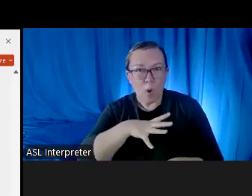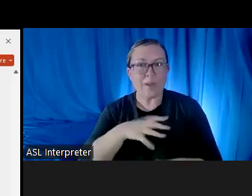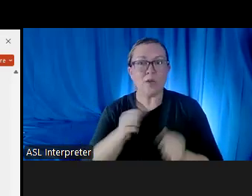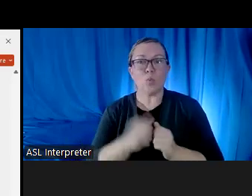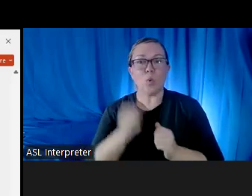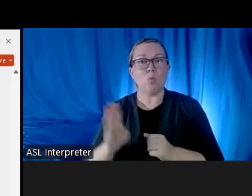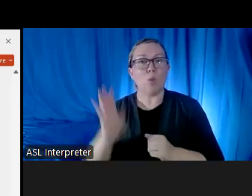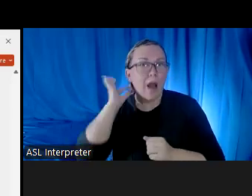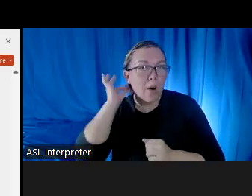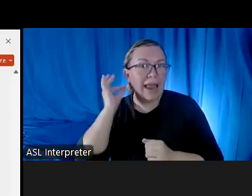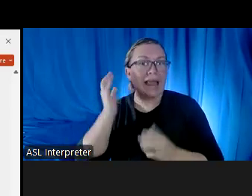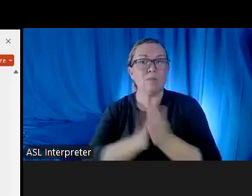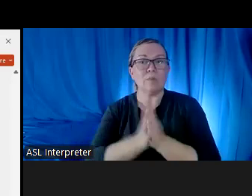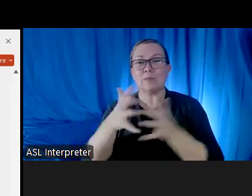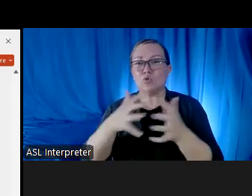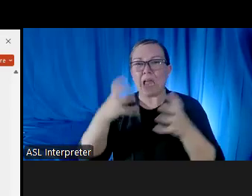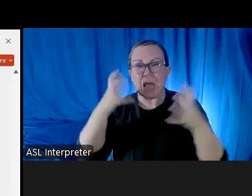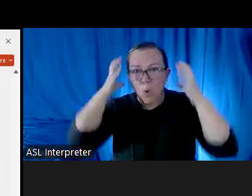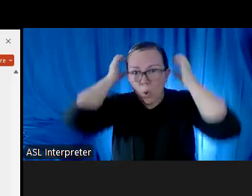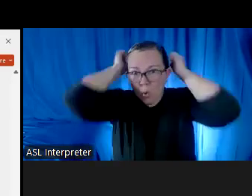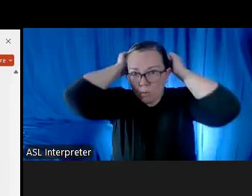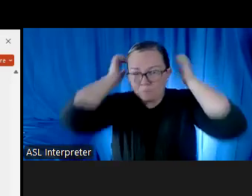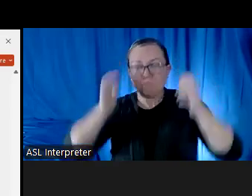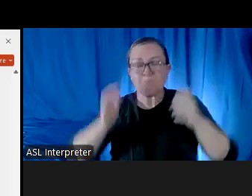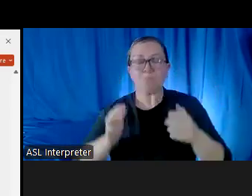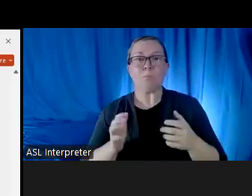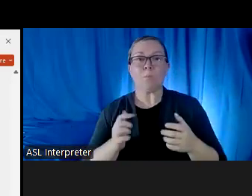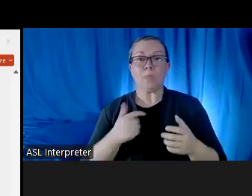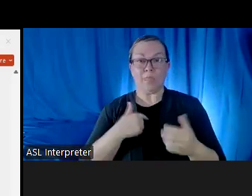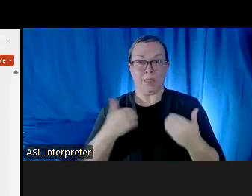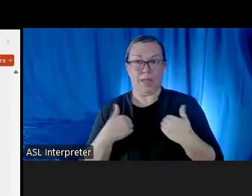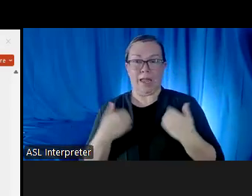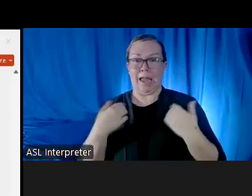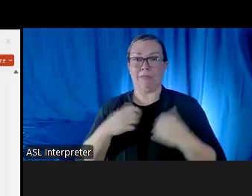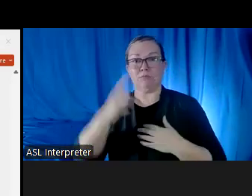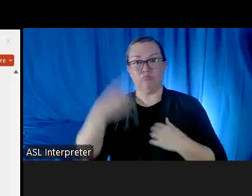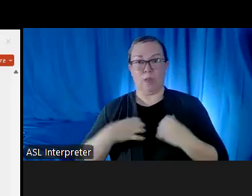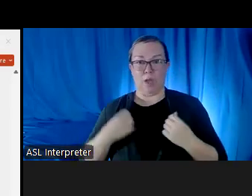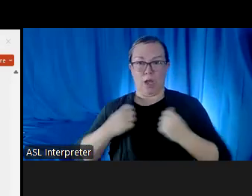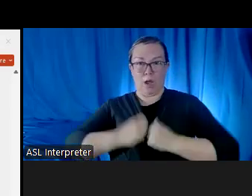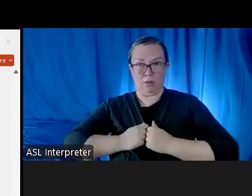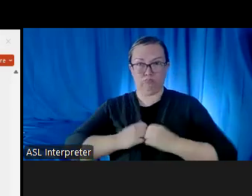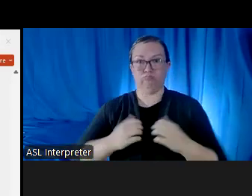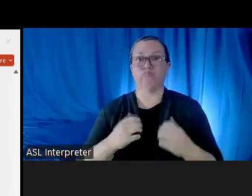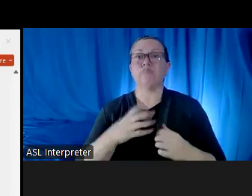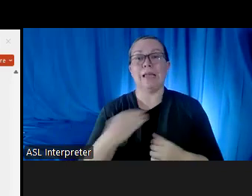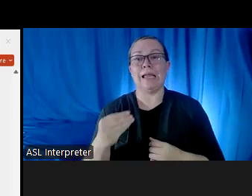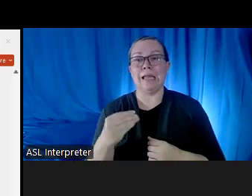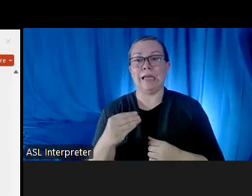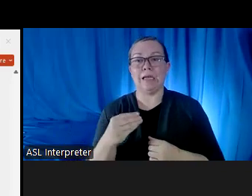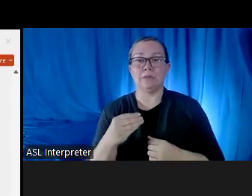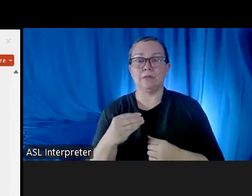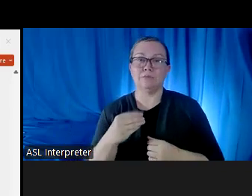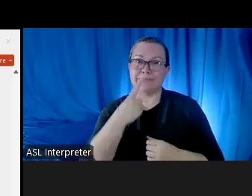brown hair that's graying, pulled up in a bun. I'm wearing a black and red shirt you might not be able to see, and a black little